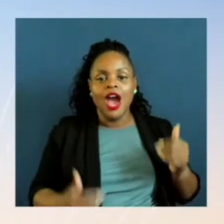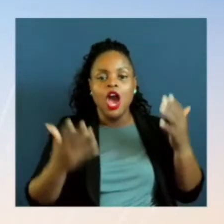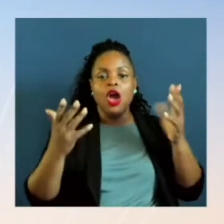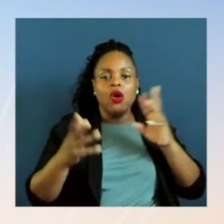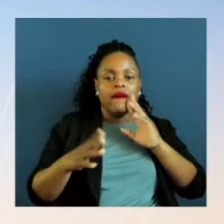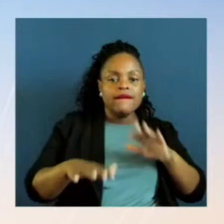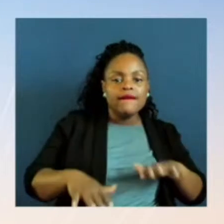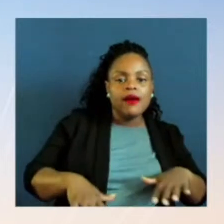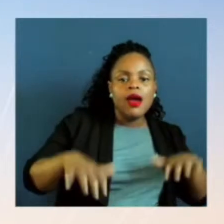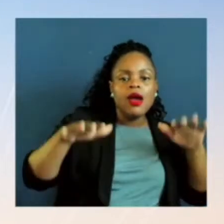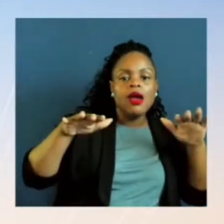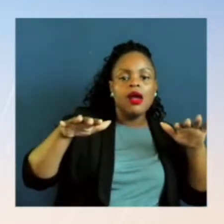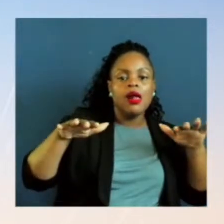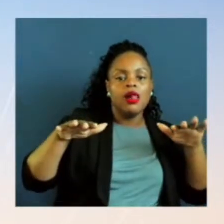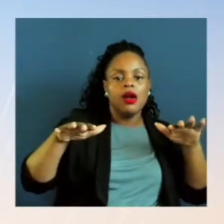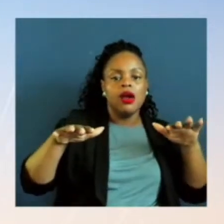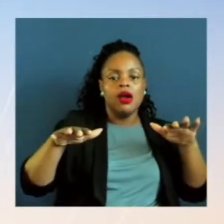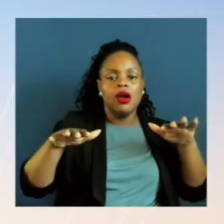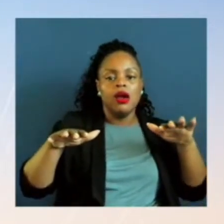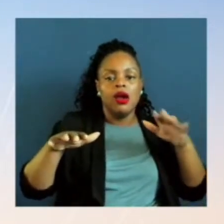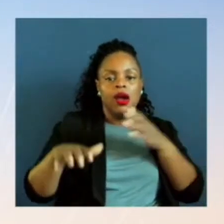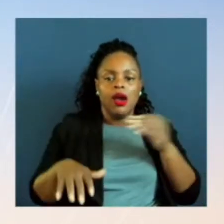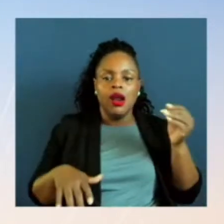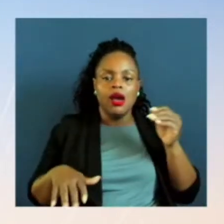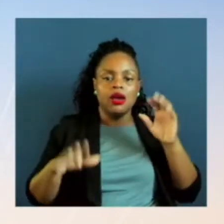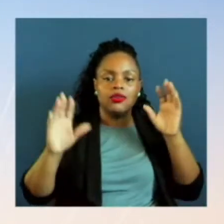string of weather events changed his